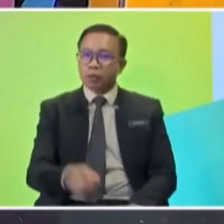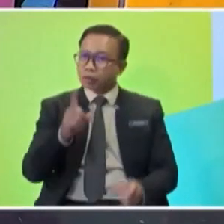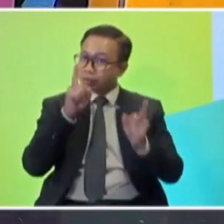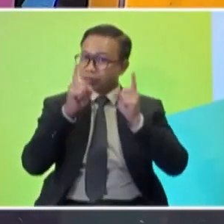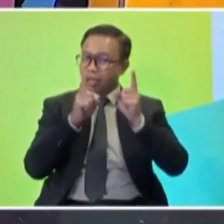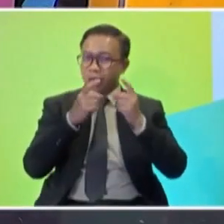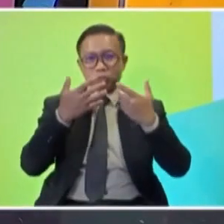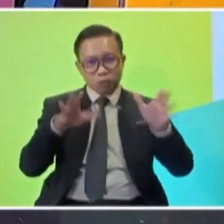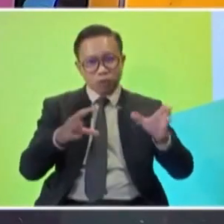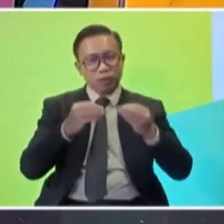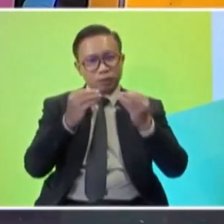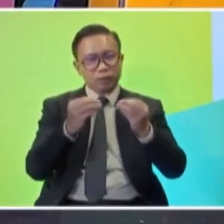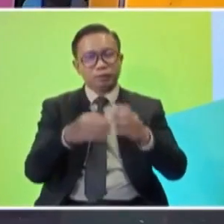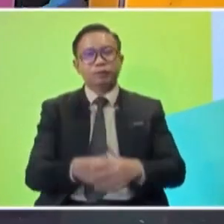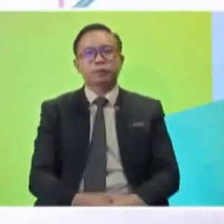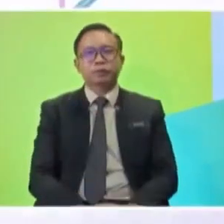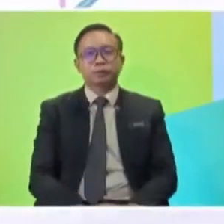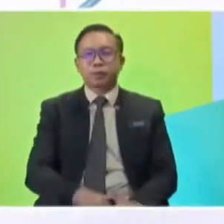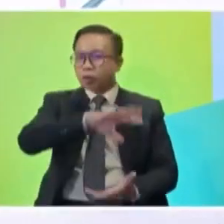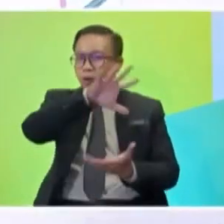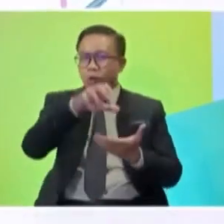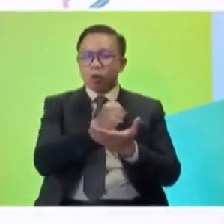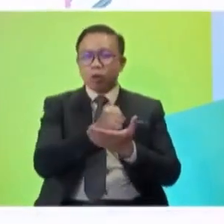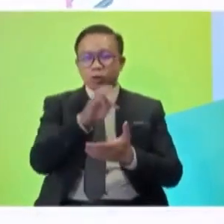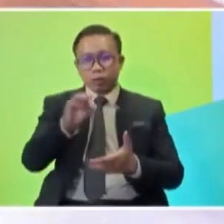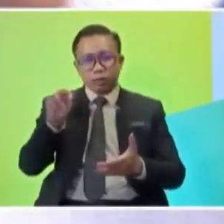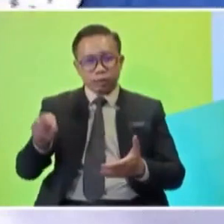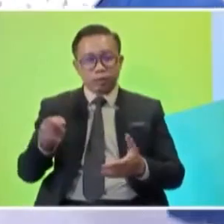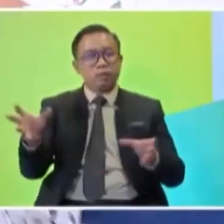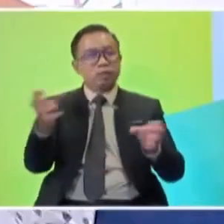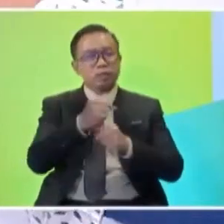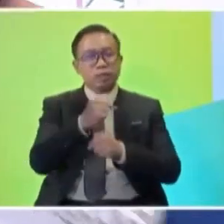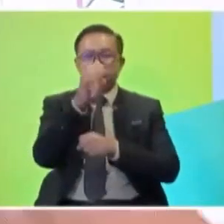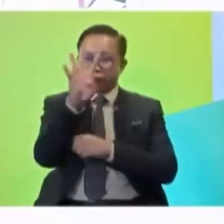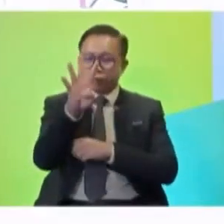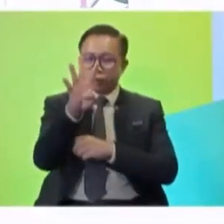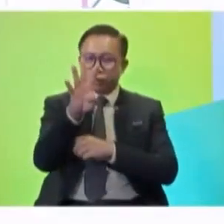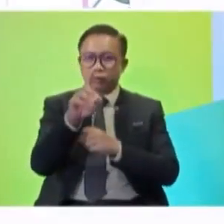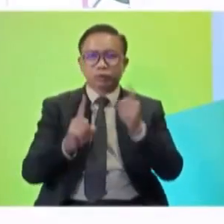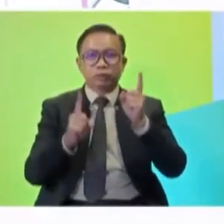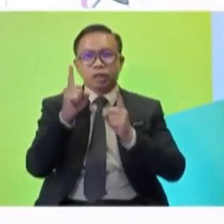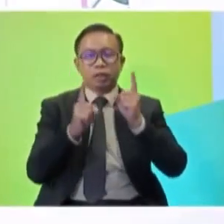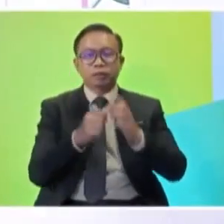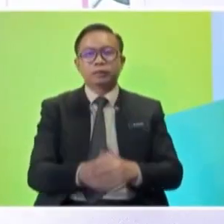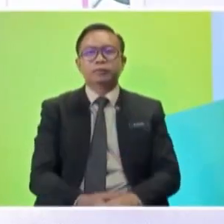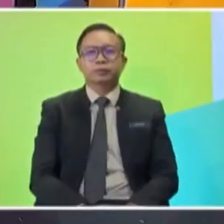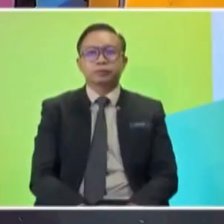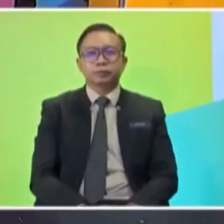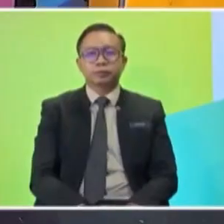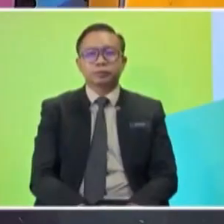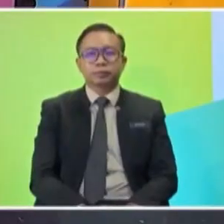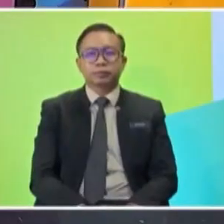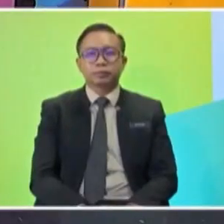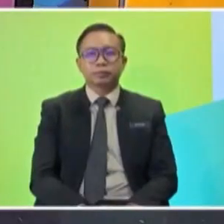gave her a star because so she all was the good. Kids got 1 star for the first round. Yep. And let's challenge them with